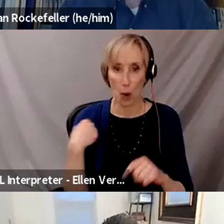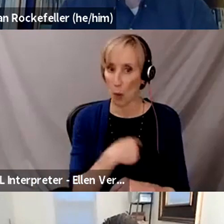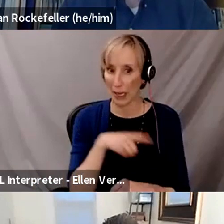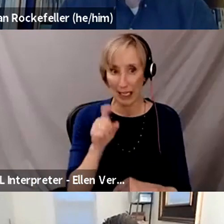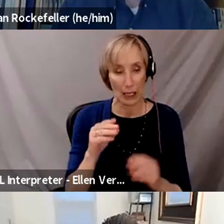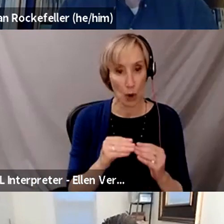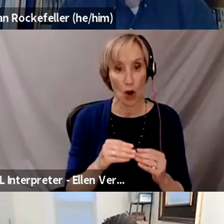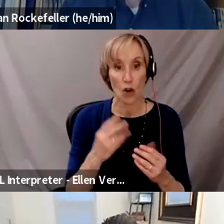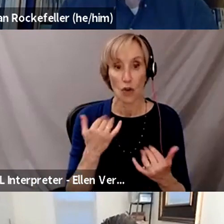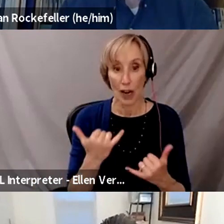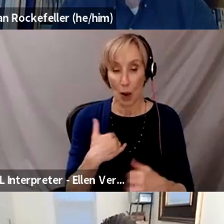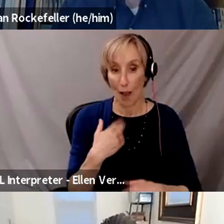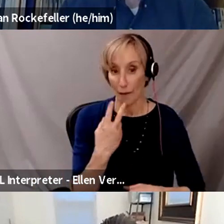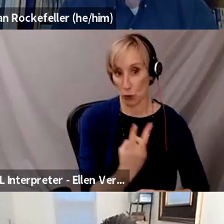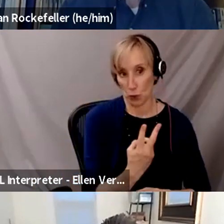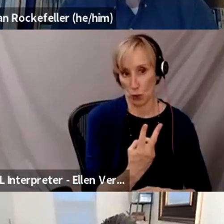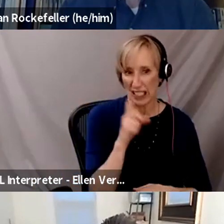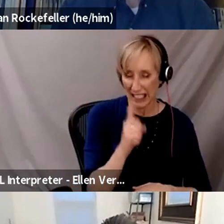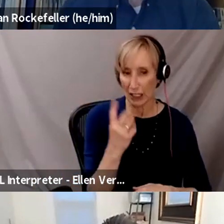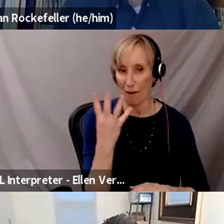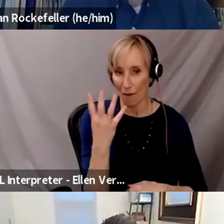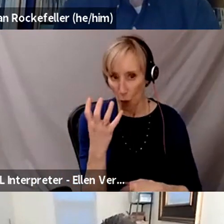right? We 2? need 4 more. Yeah. Yeah, 4 more.